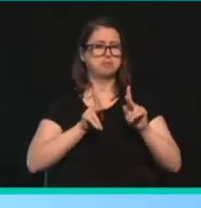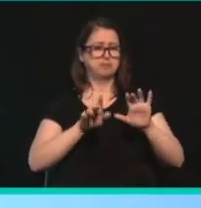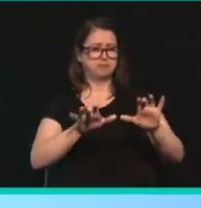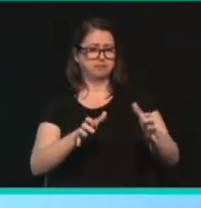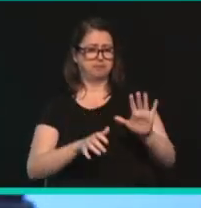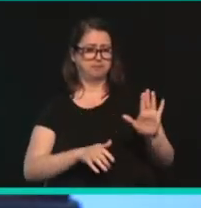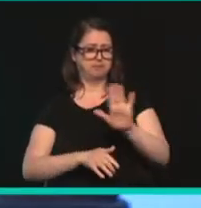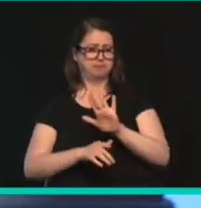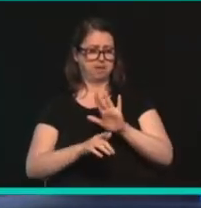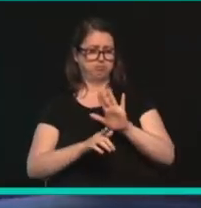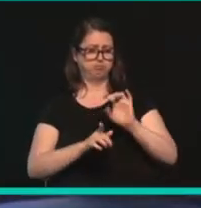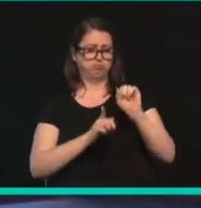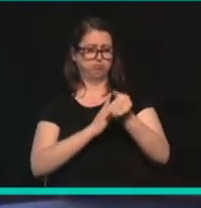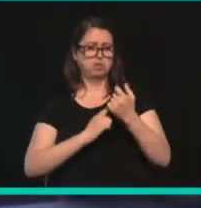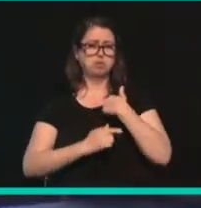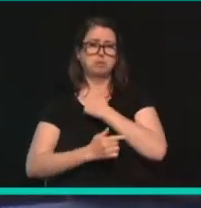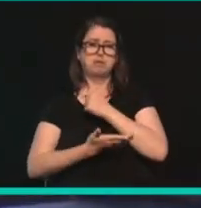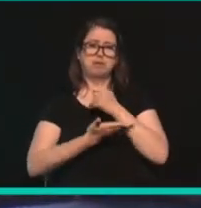them.